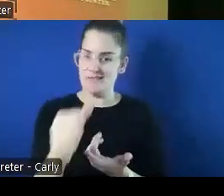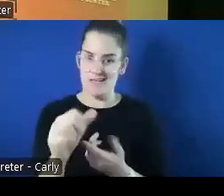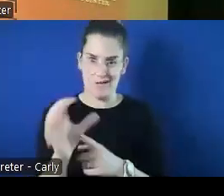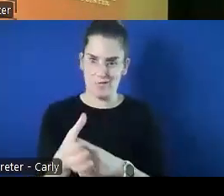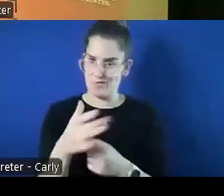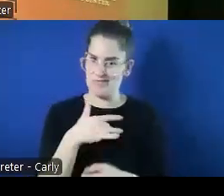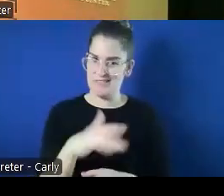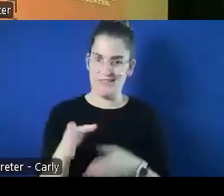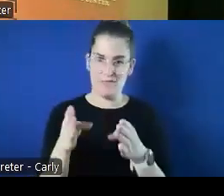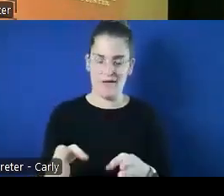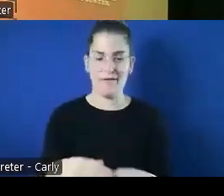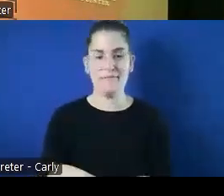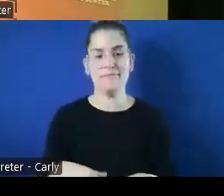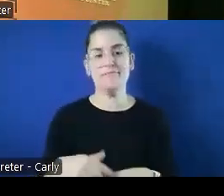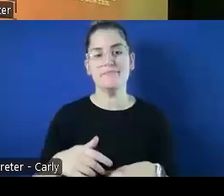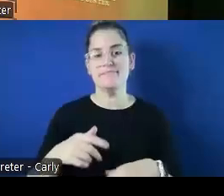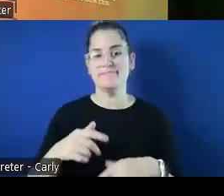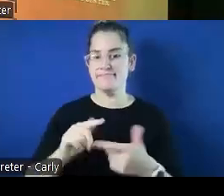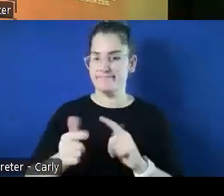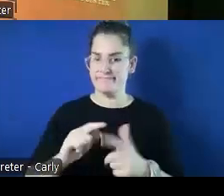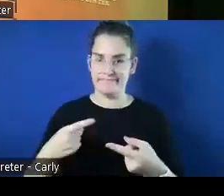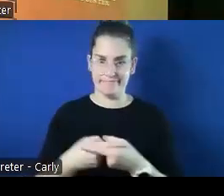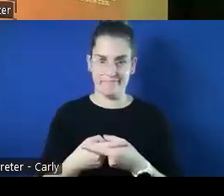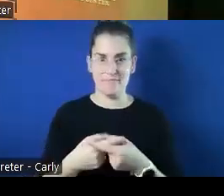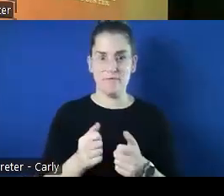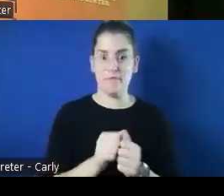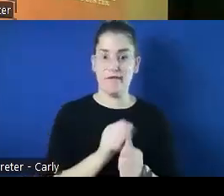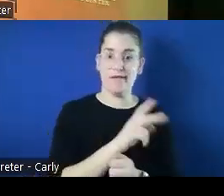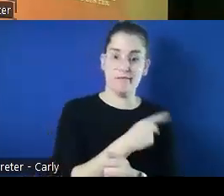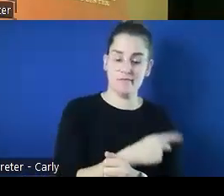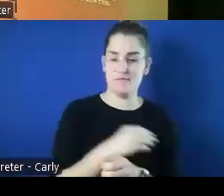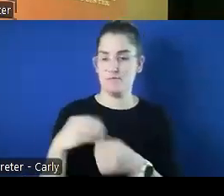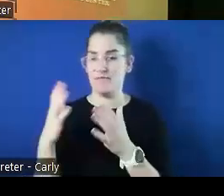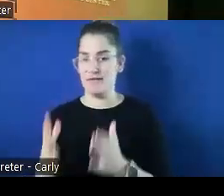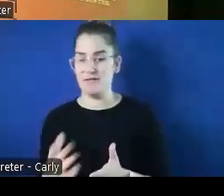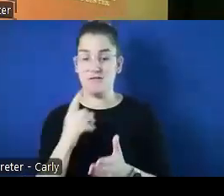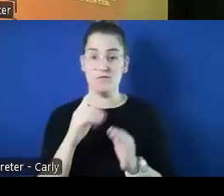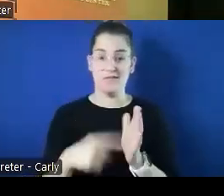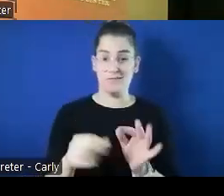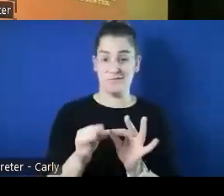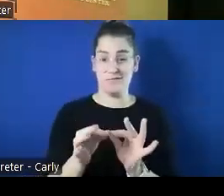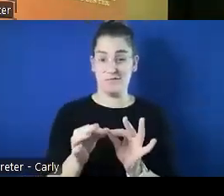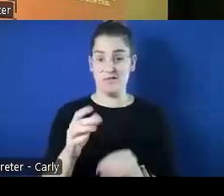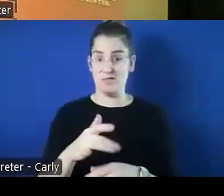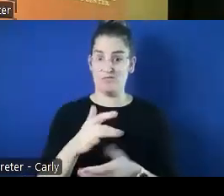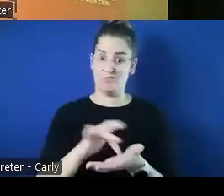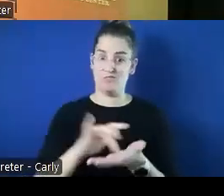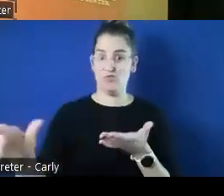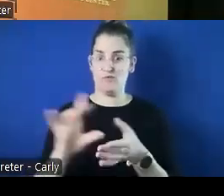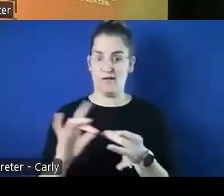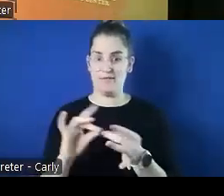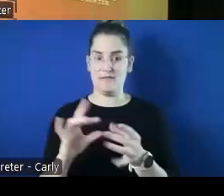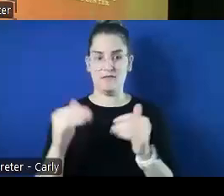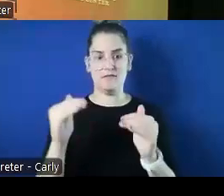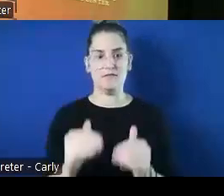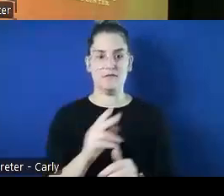way, interpersonal conflicts with patients and/or providers, for example, having to interpret rude remarks, patients recounting